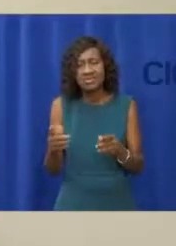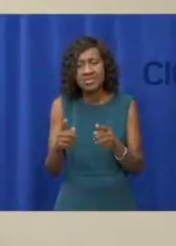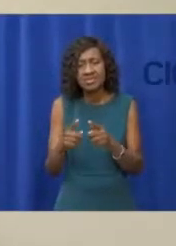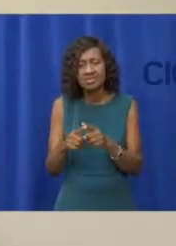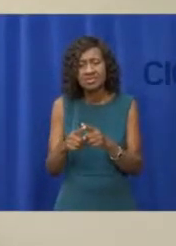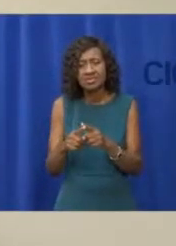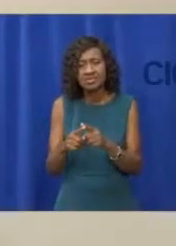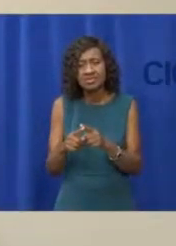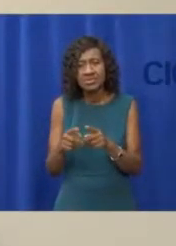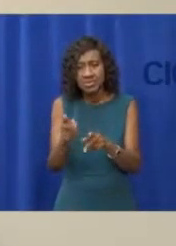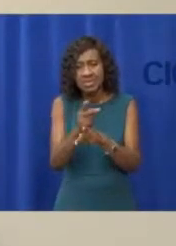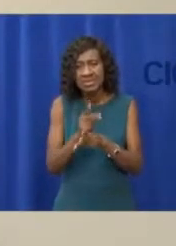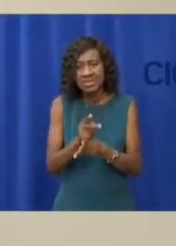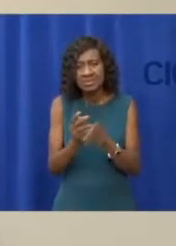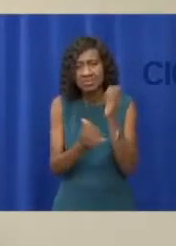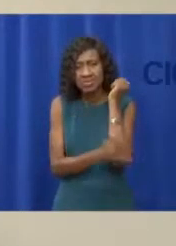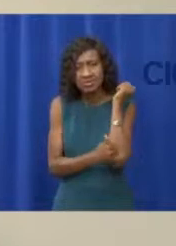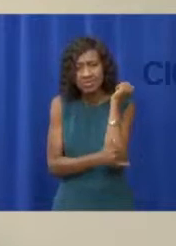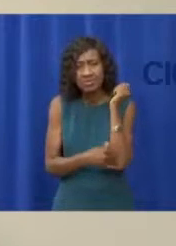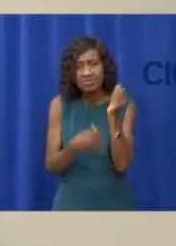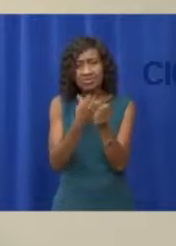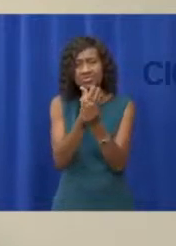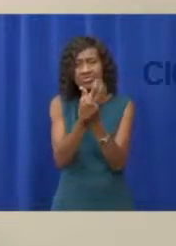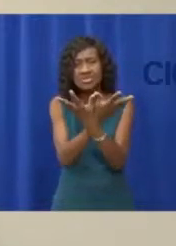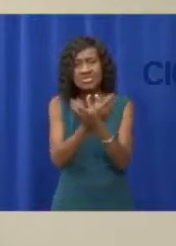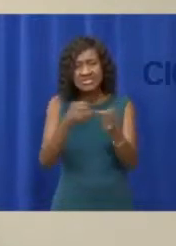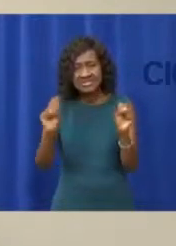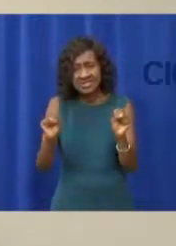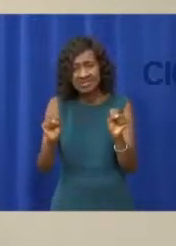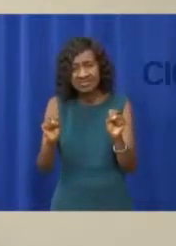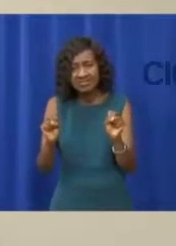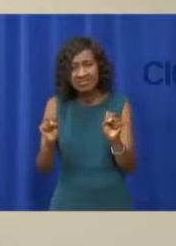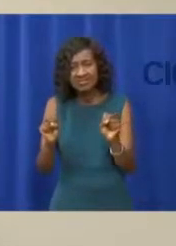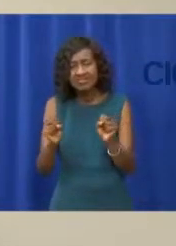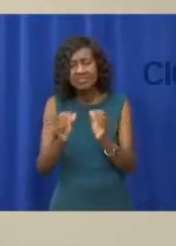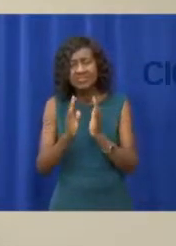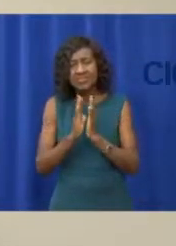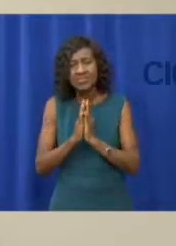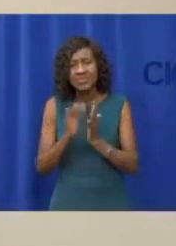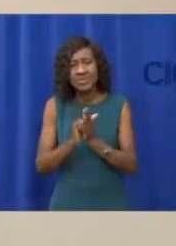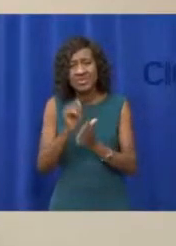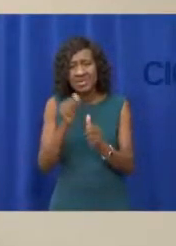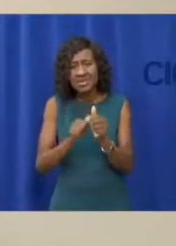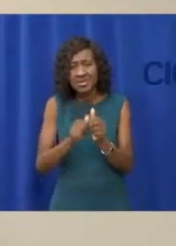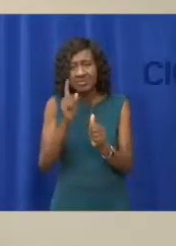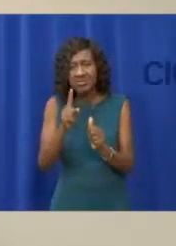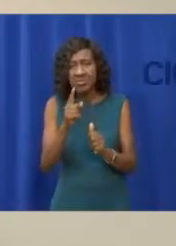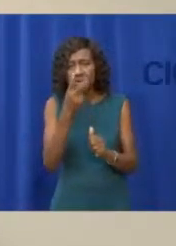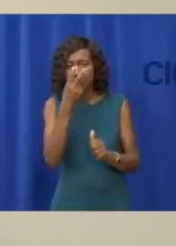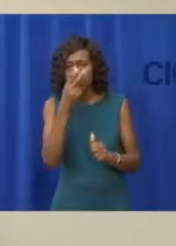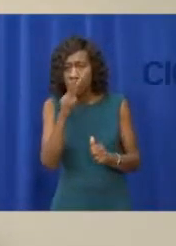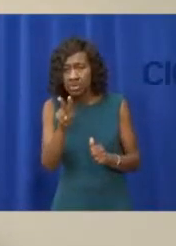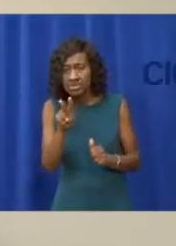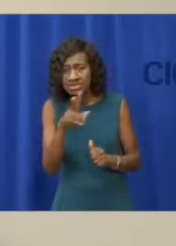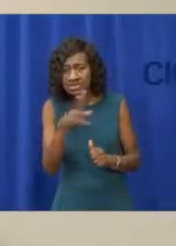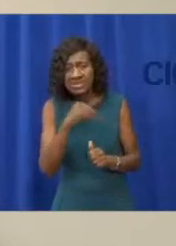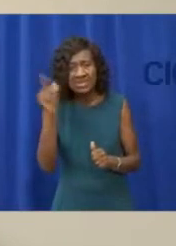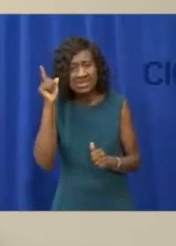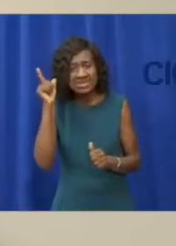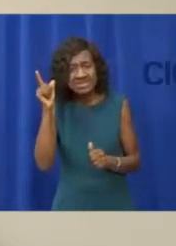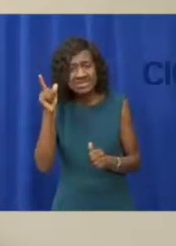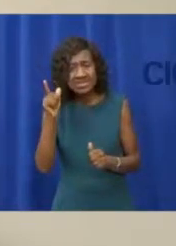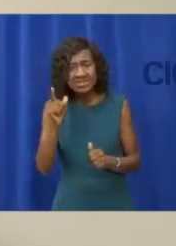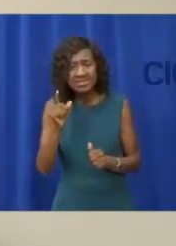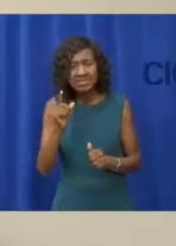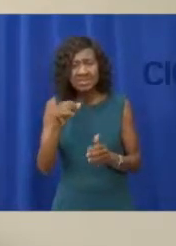I would hope and pray that everyone out there who's listening and watching it would not